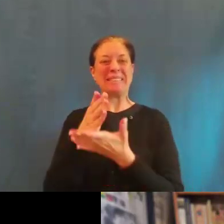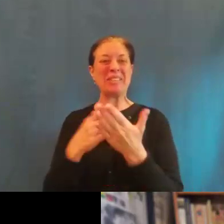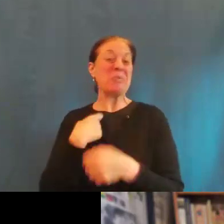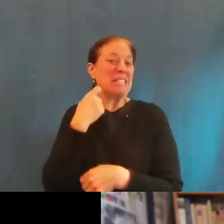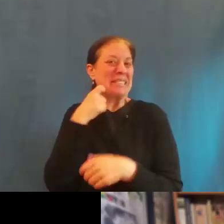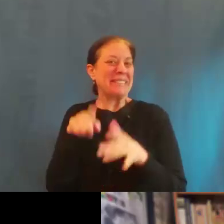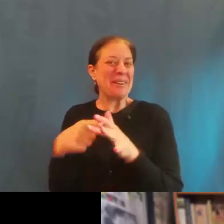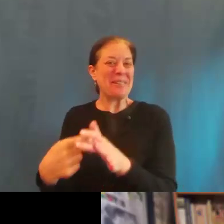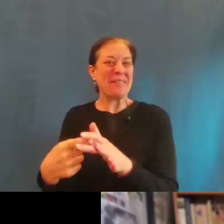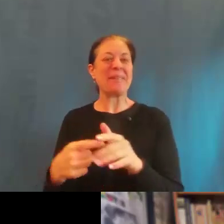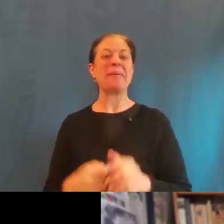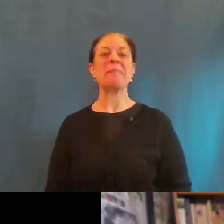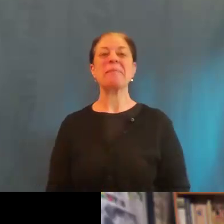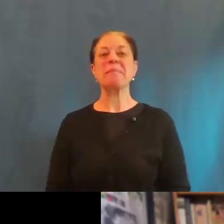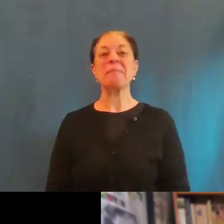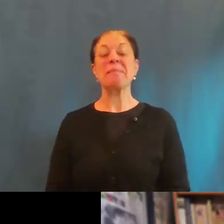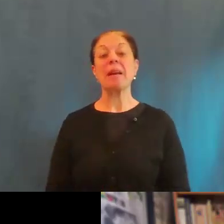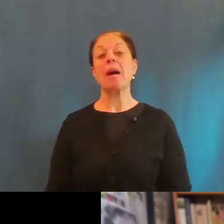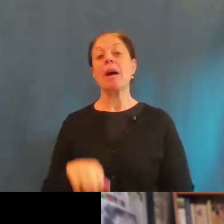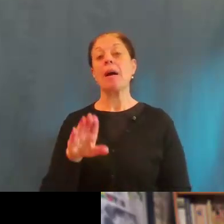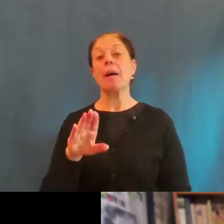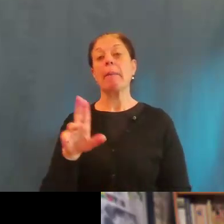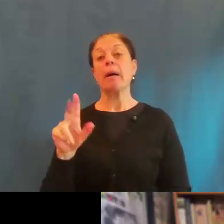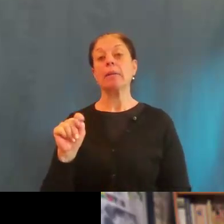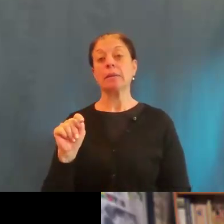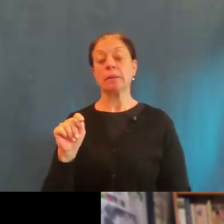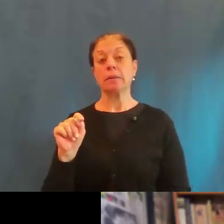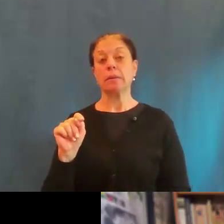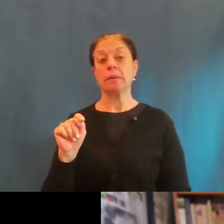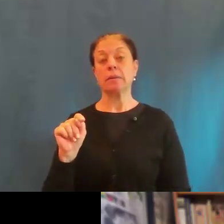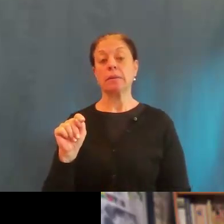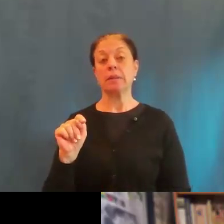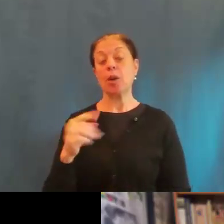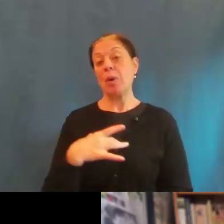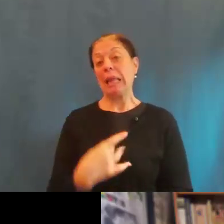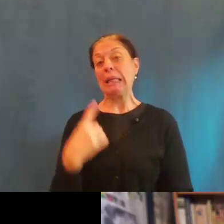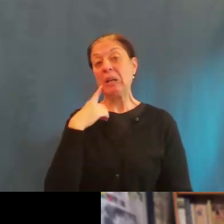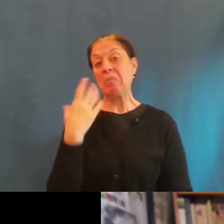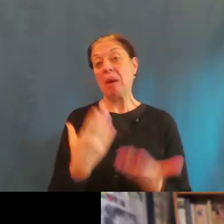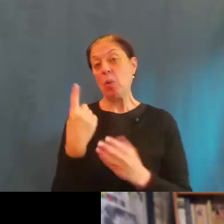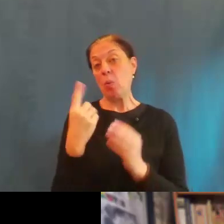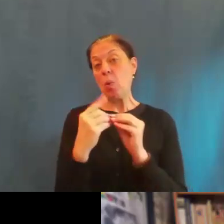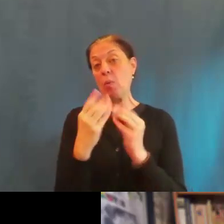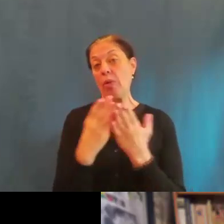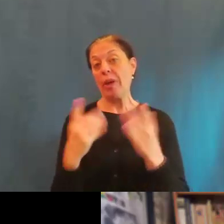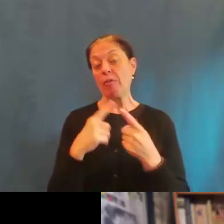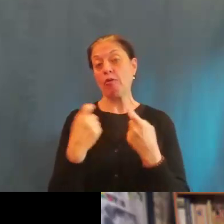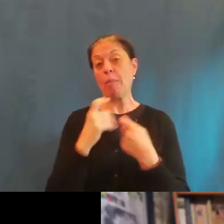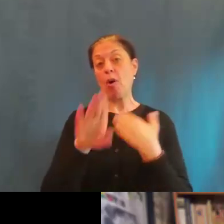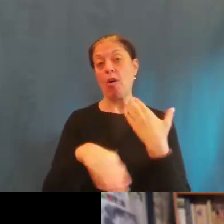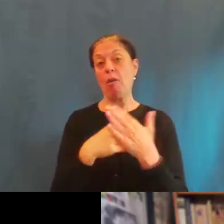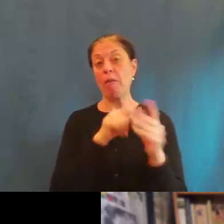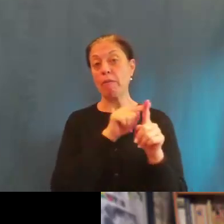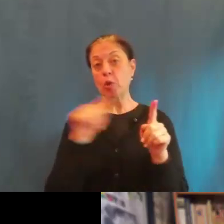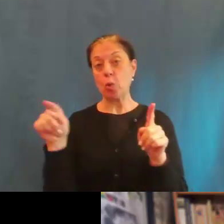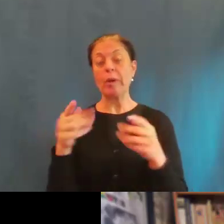started. Um, but I'd like to hear maybe one more thing from all of you, just sort